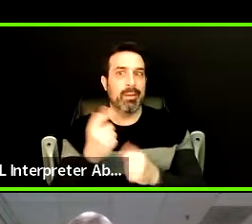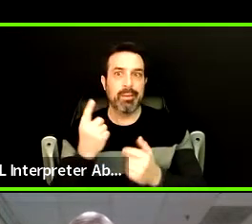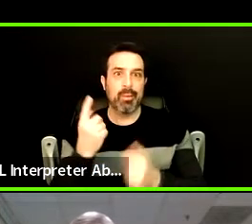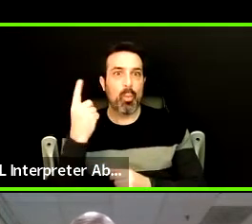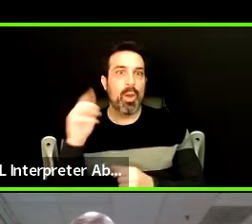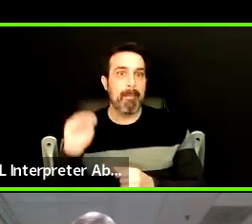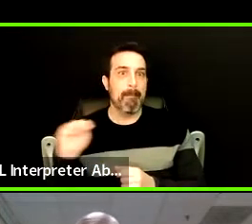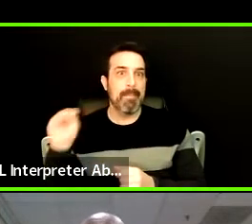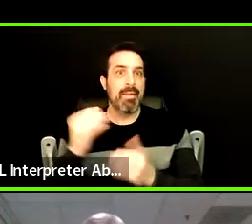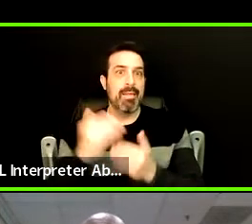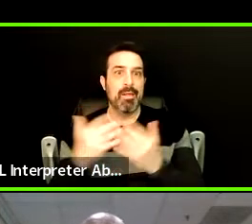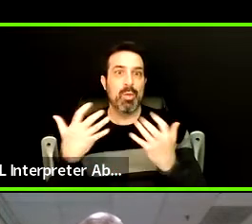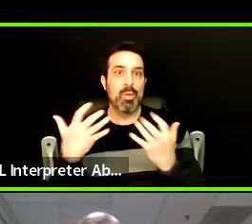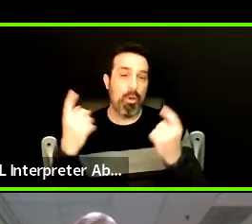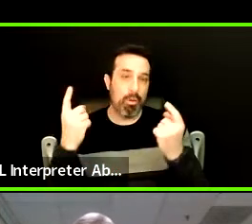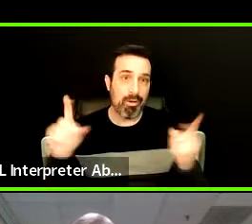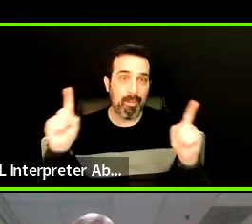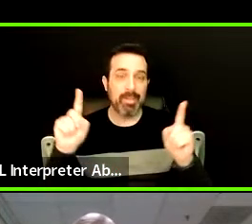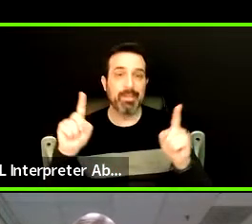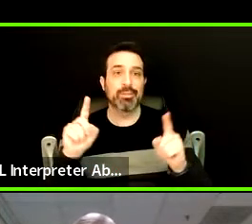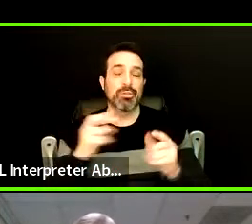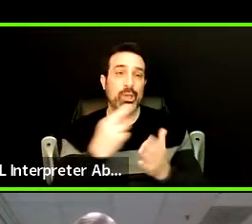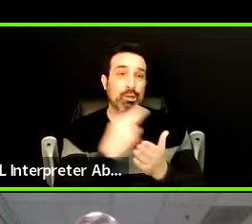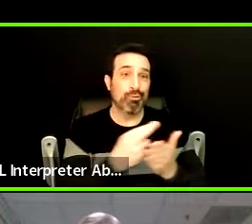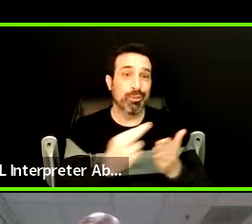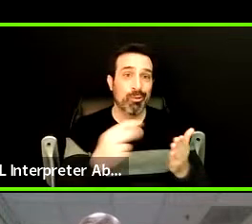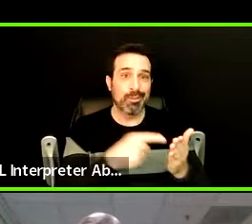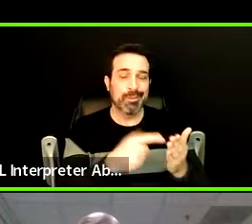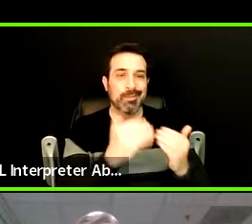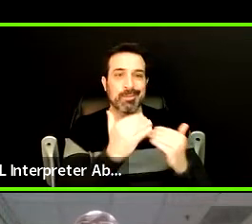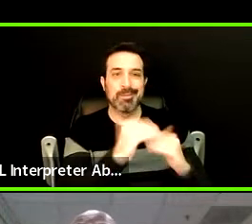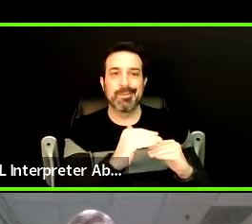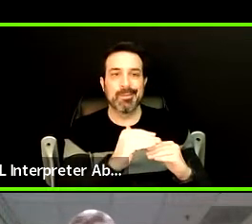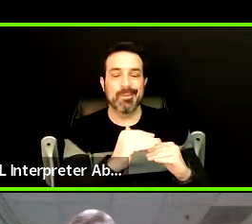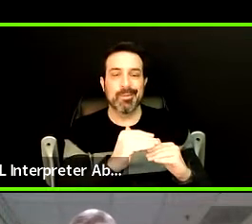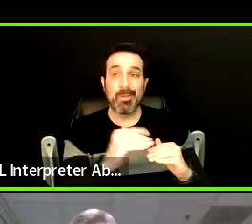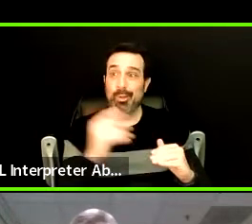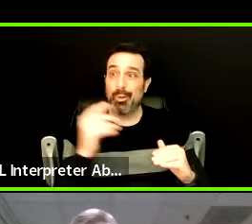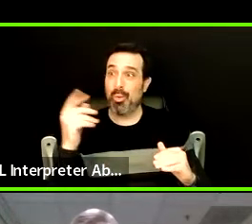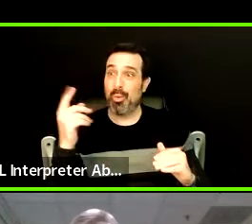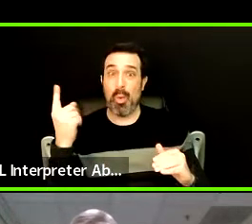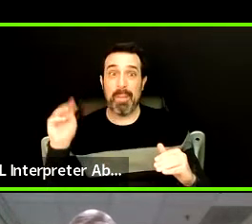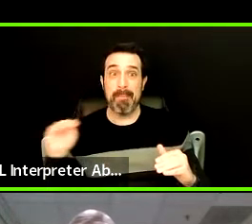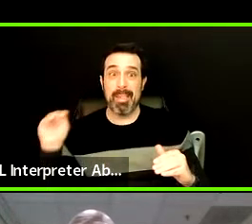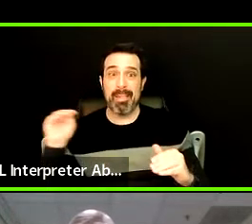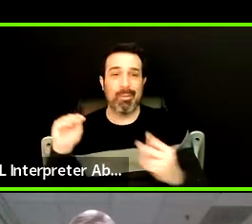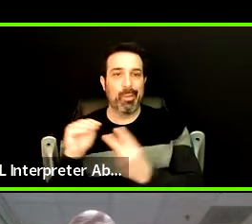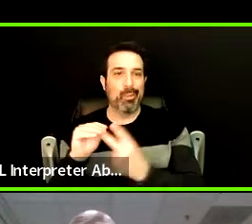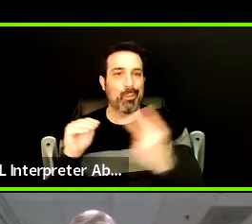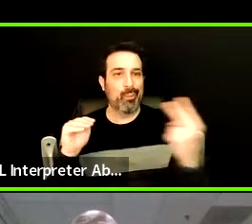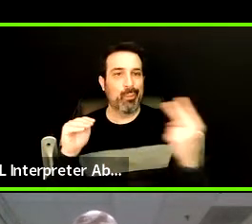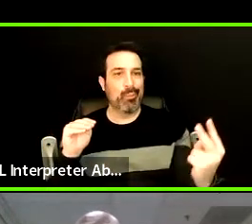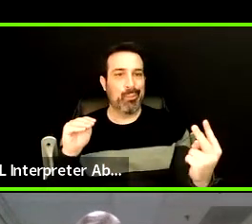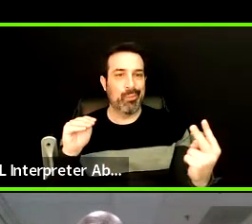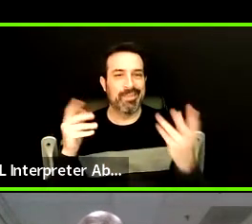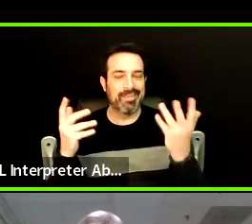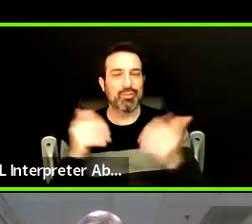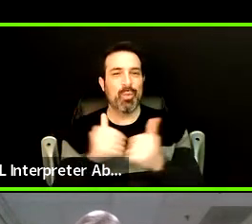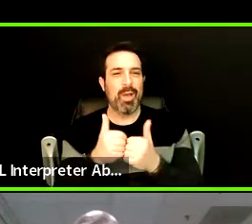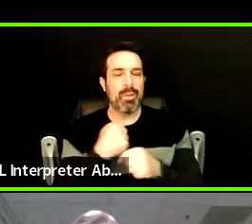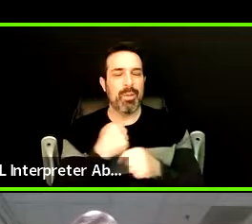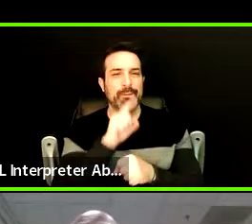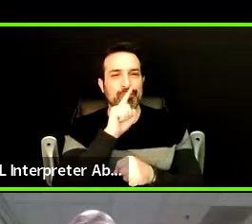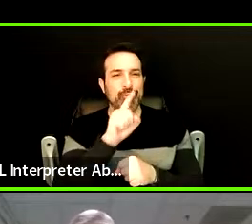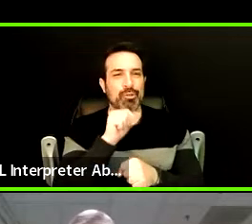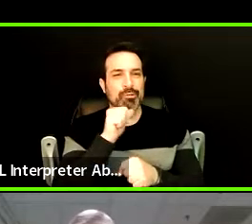that we want to accomplish, and resources can only do 2 of the 1 million things we want to do. So how are we going to make sure